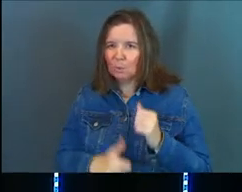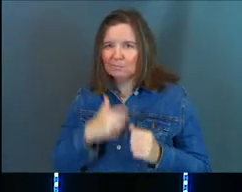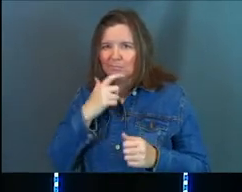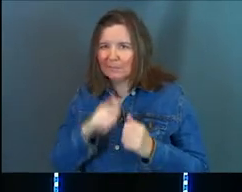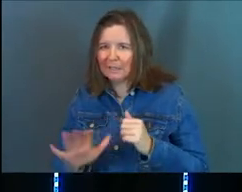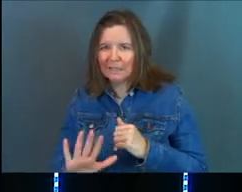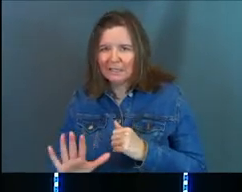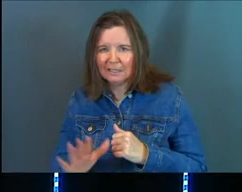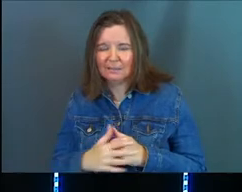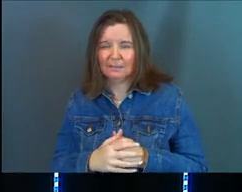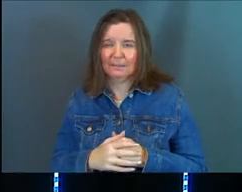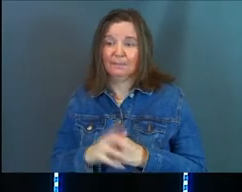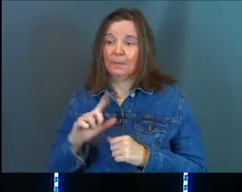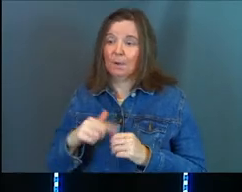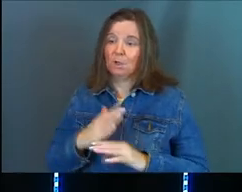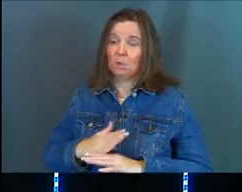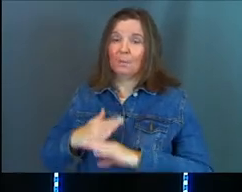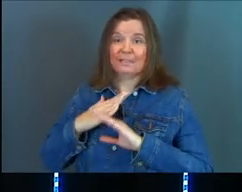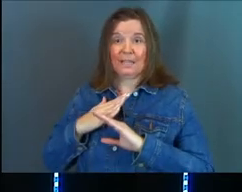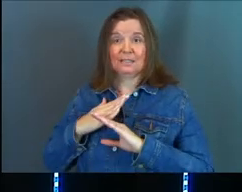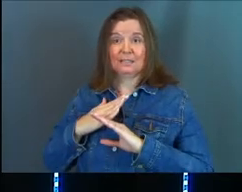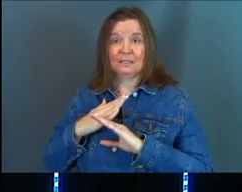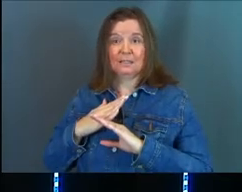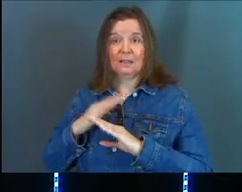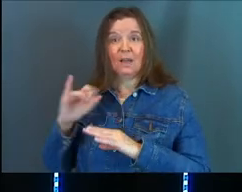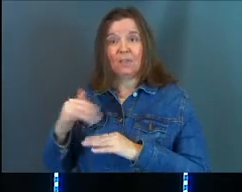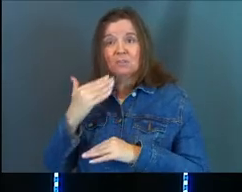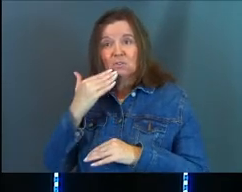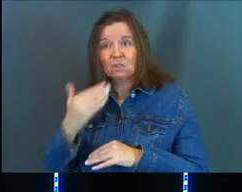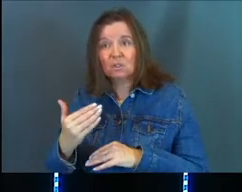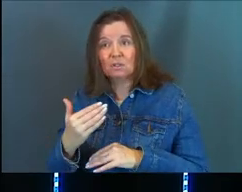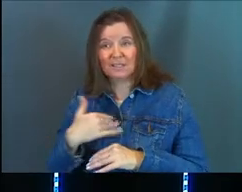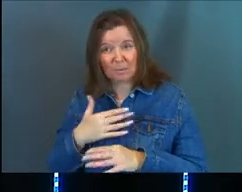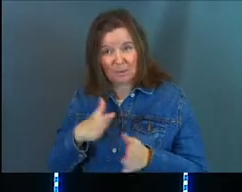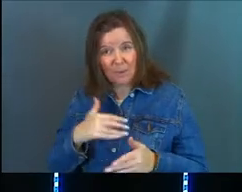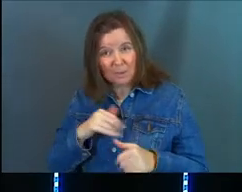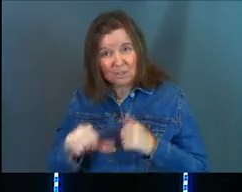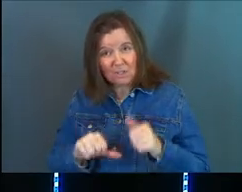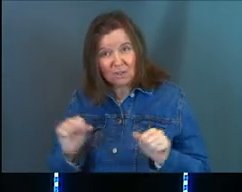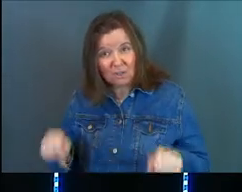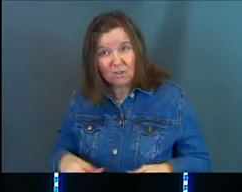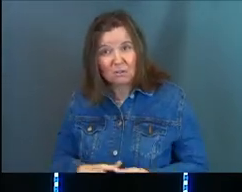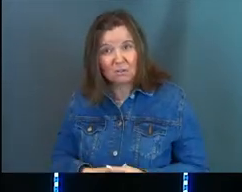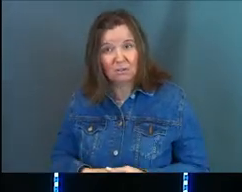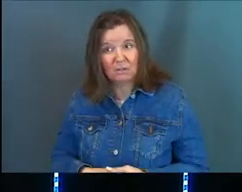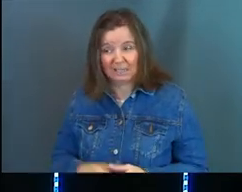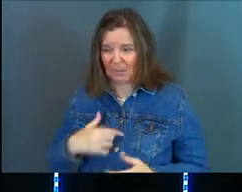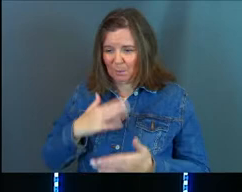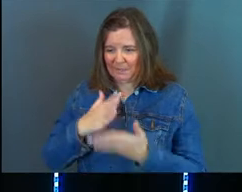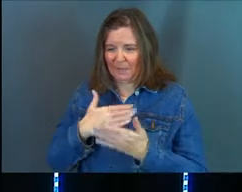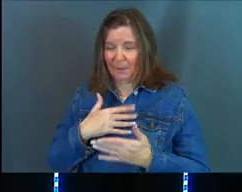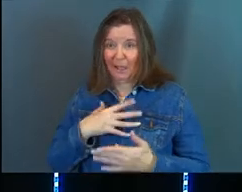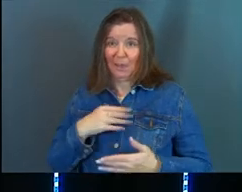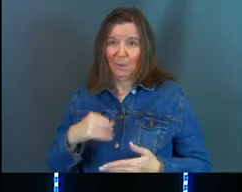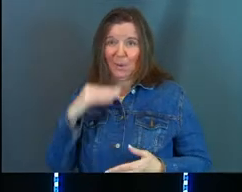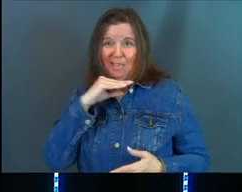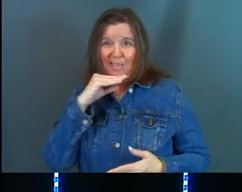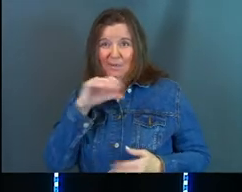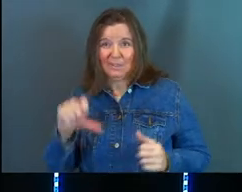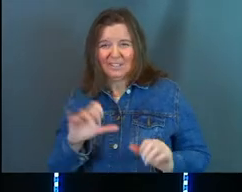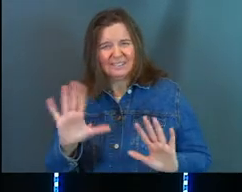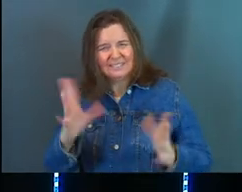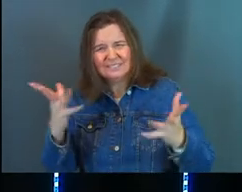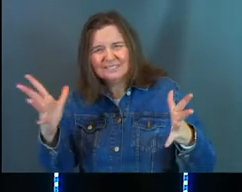to be mean, but you're protecting, and that's good. Can we be that way with each other? Can we stop our little white lies with each